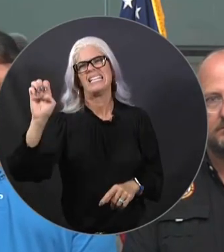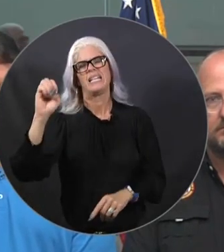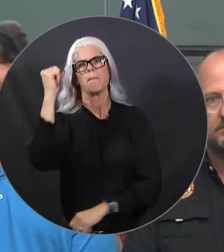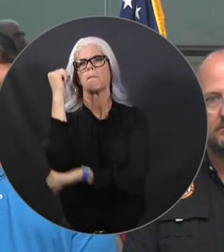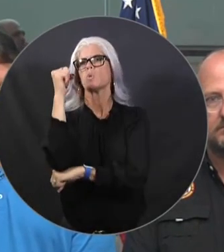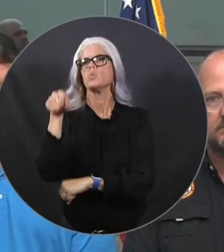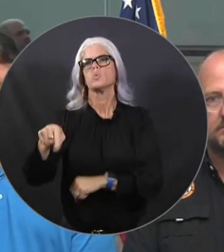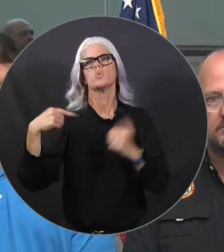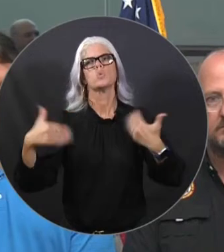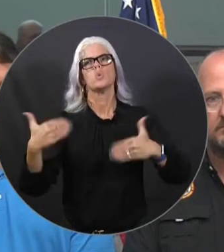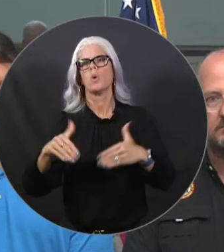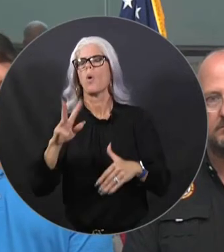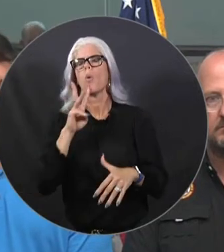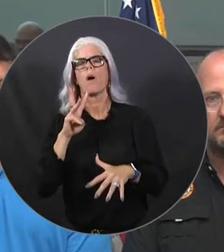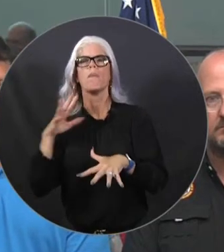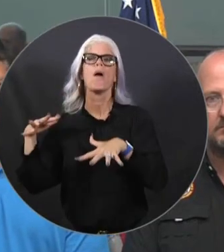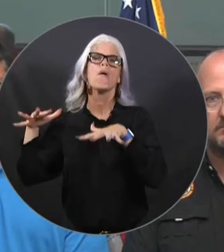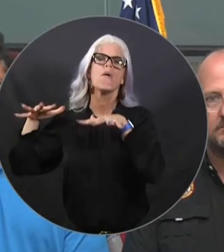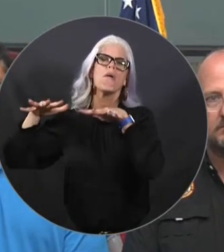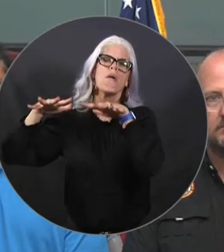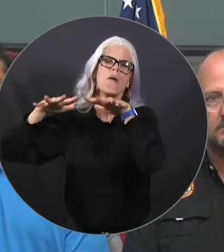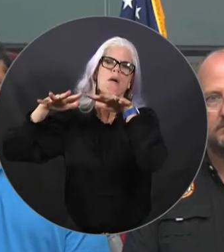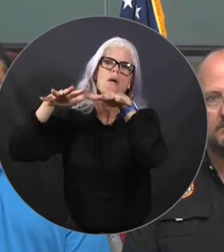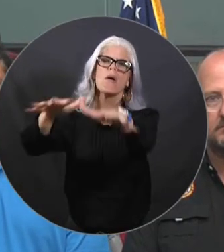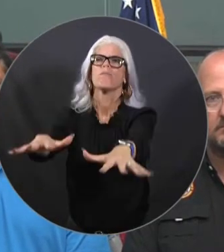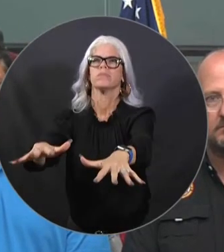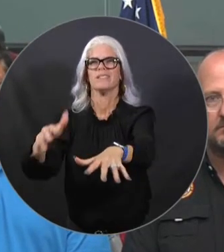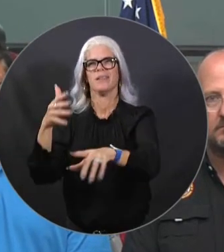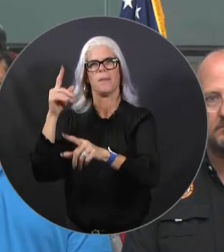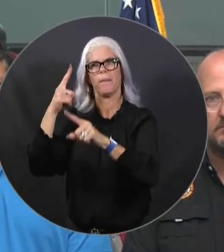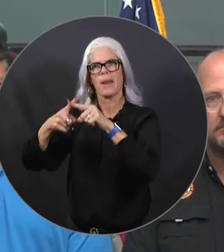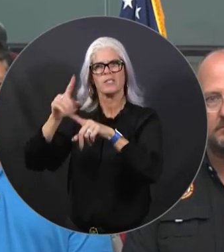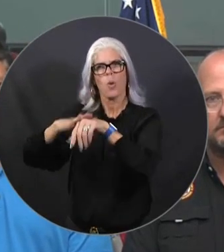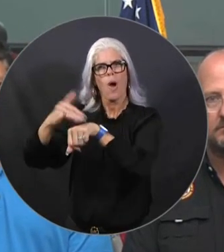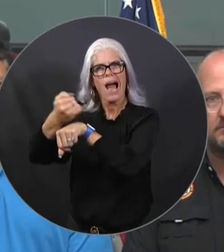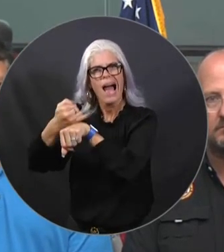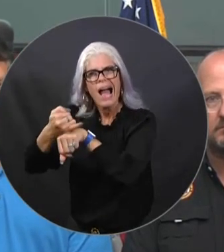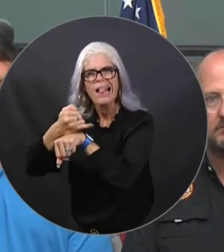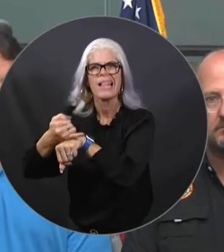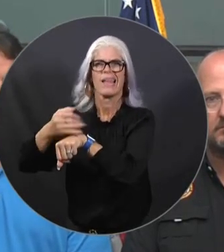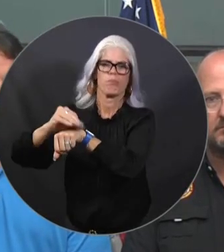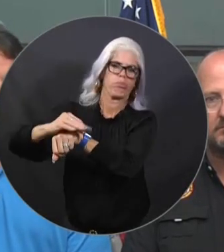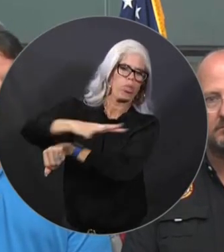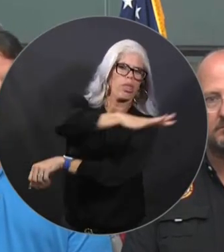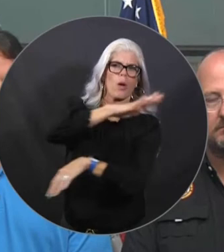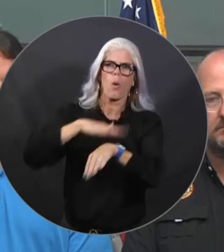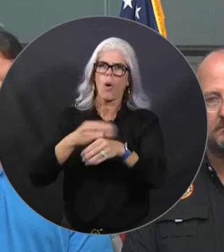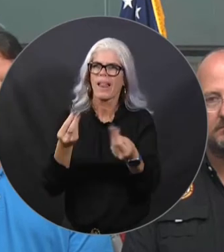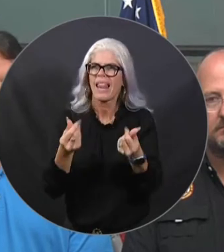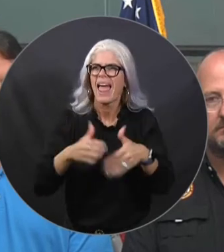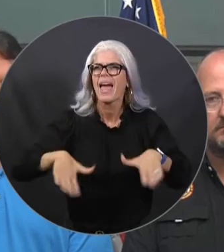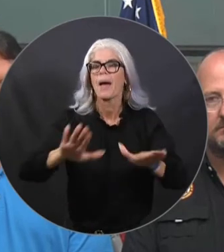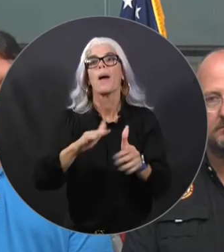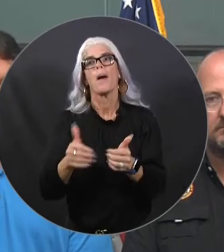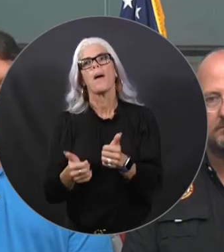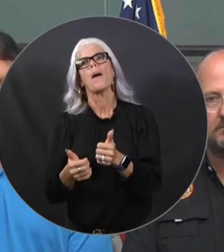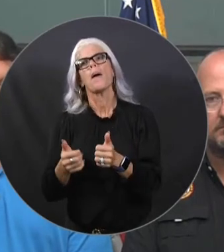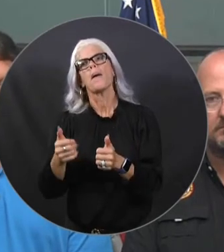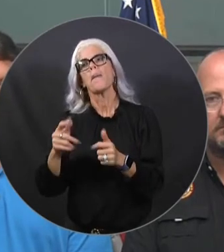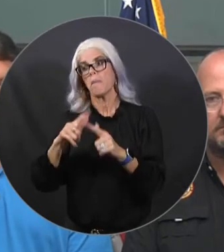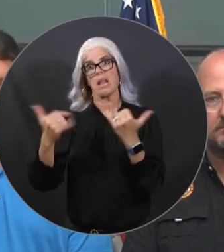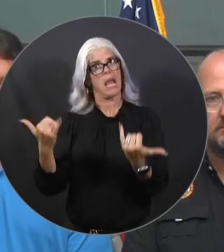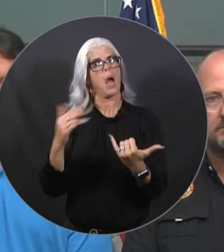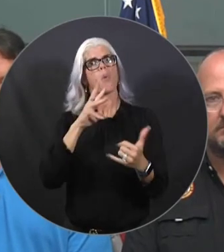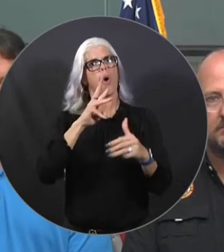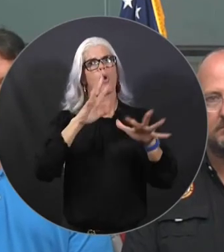barrier islands. You did have some on the mainland. But I saw the roads by and large clear. There were a couple roadways where I saw where